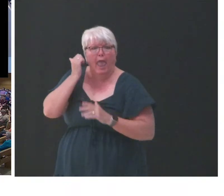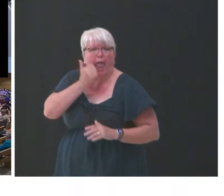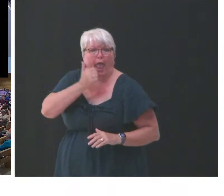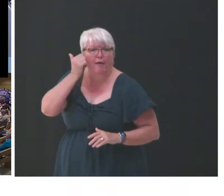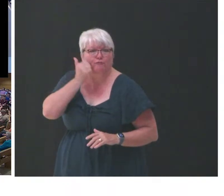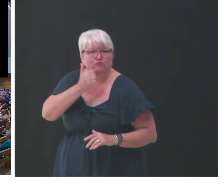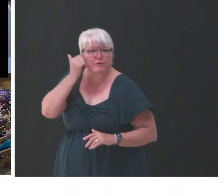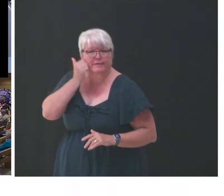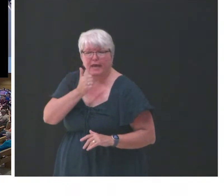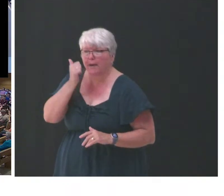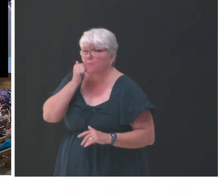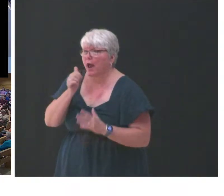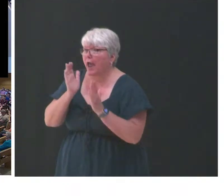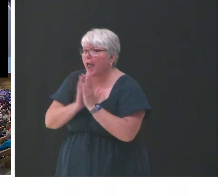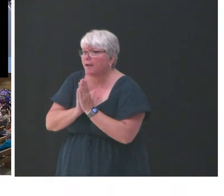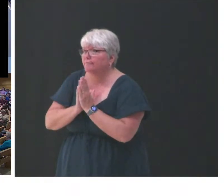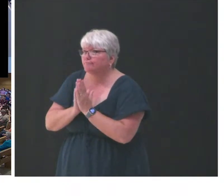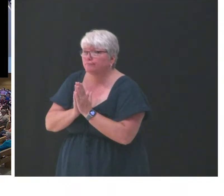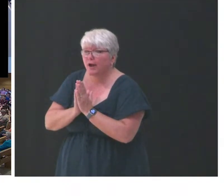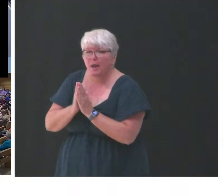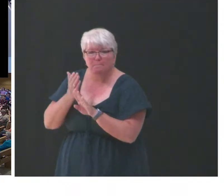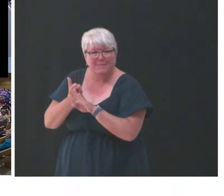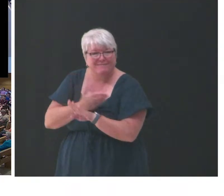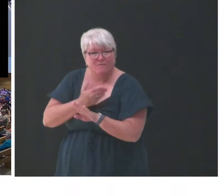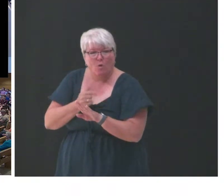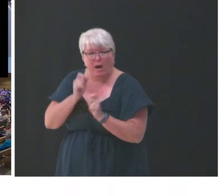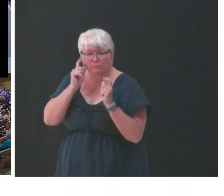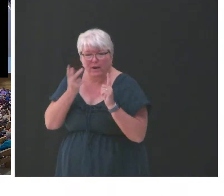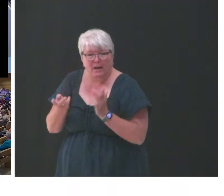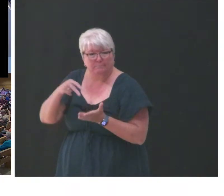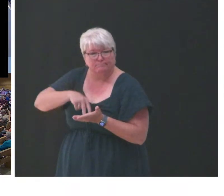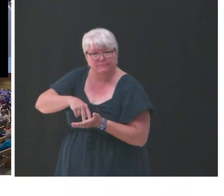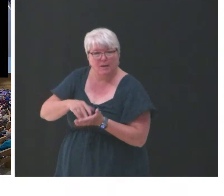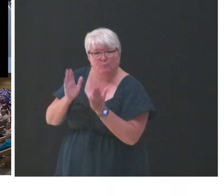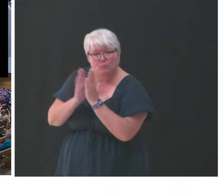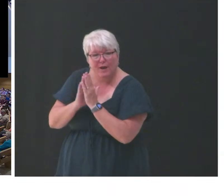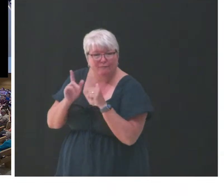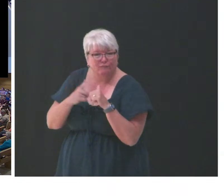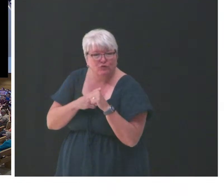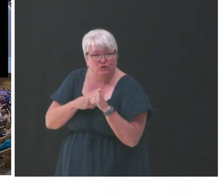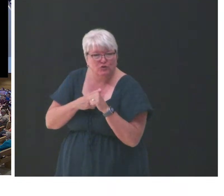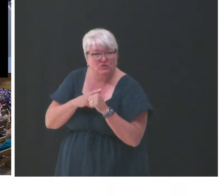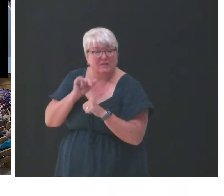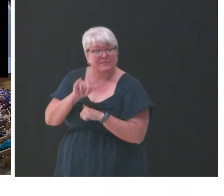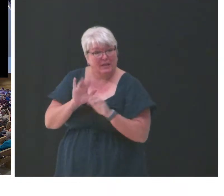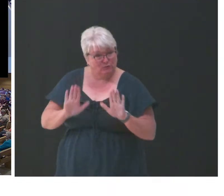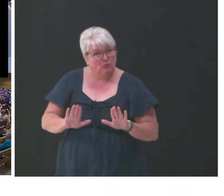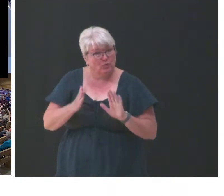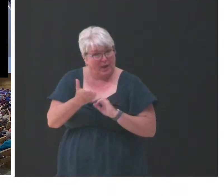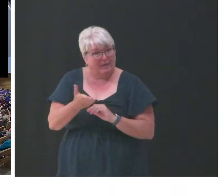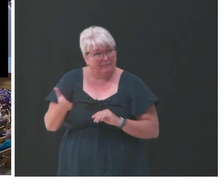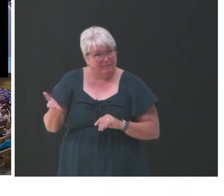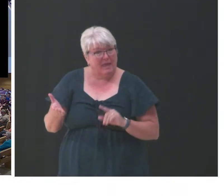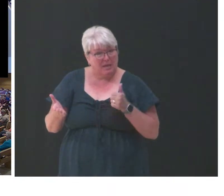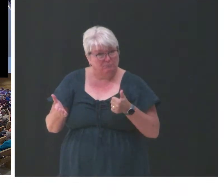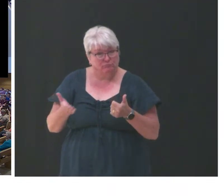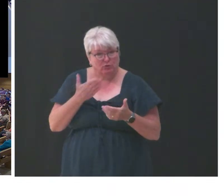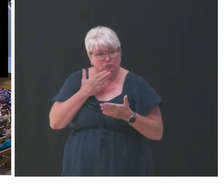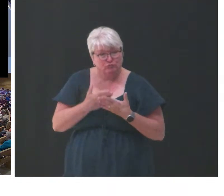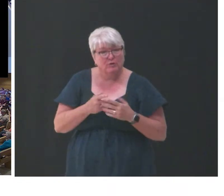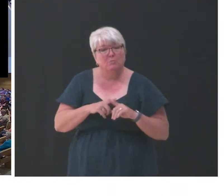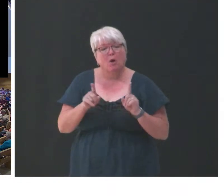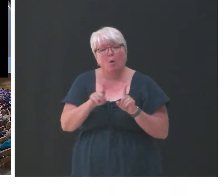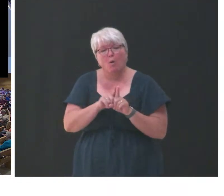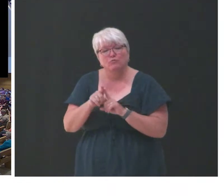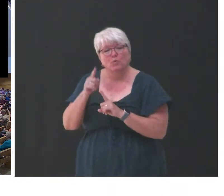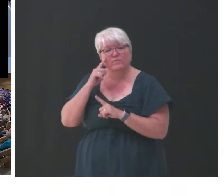I'm praying every day before I do anything else, before my feet hit the floor. I'm before God praying, and that's a great thing, so don't hear me saying that. But we also